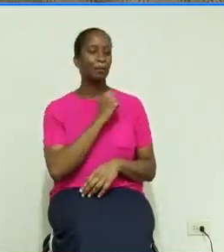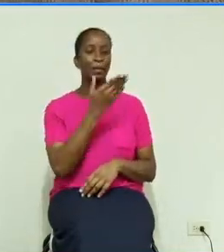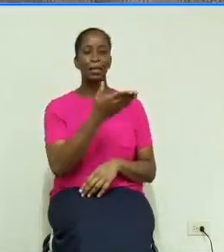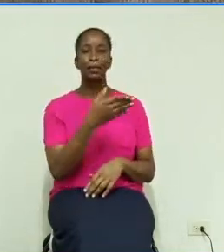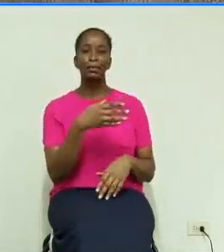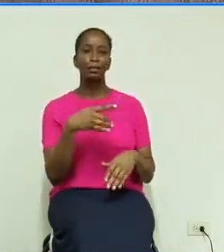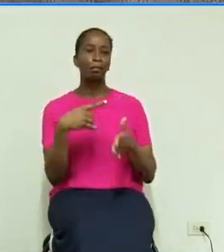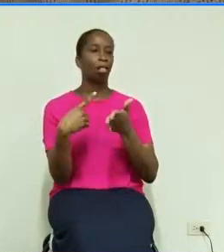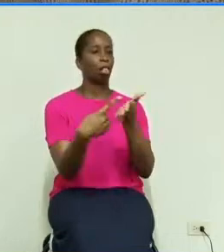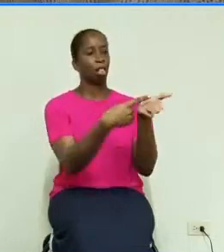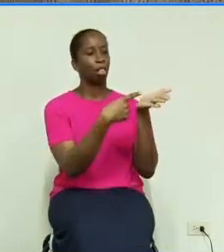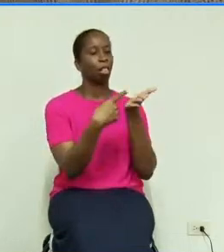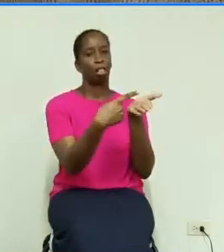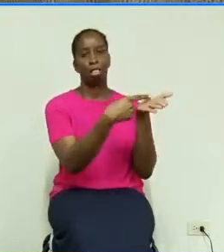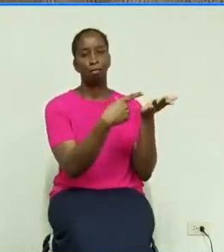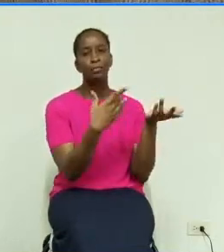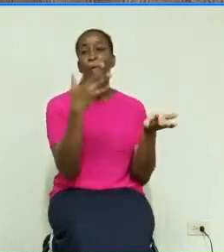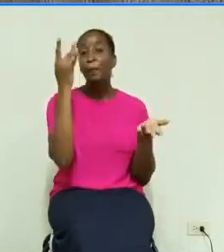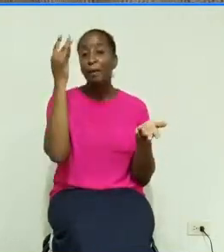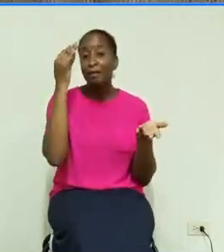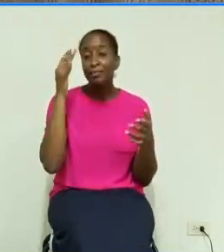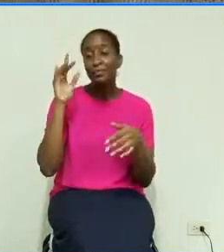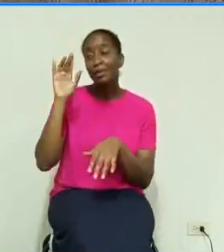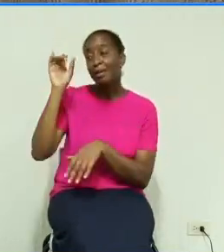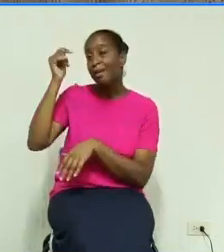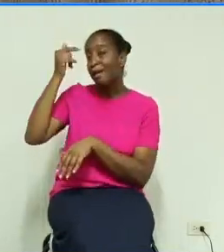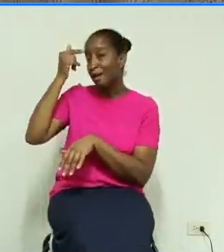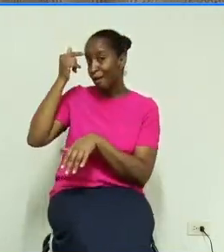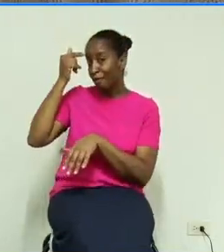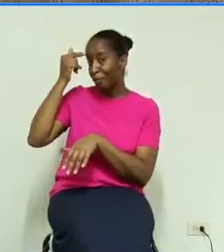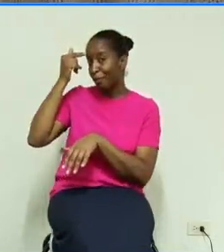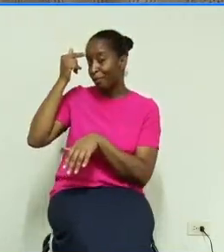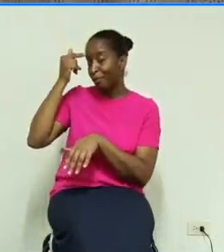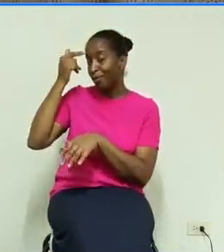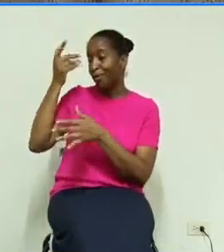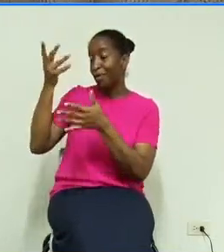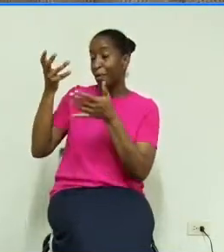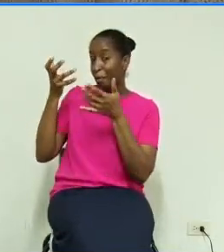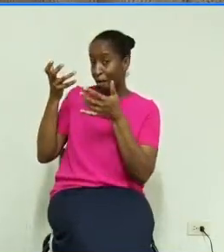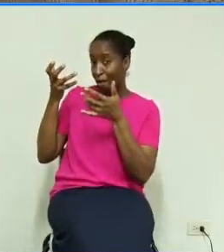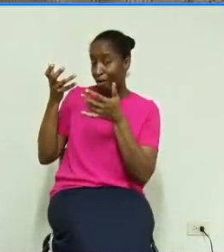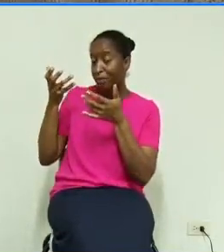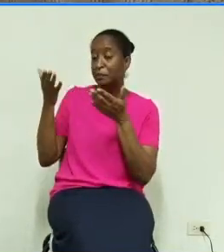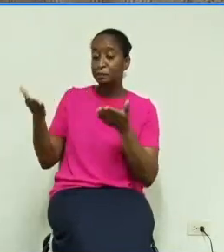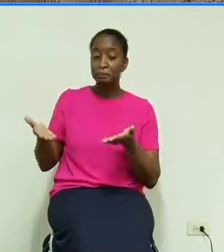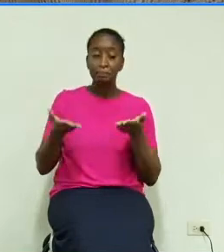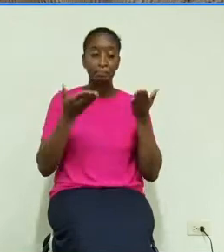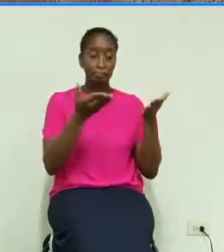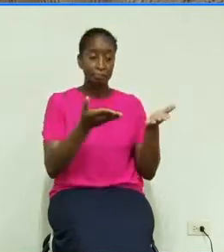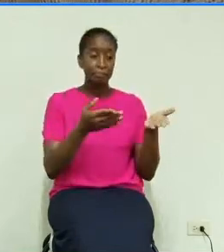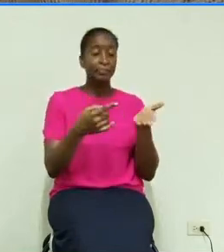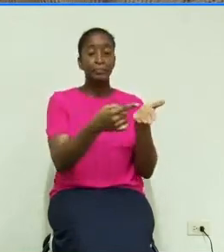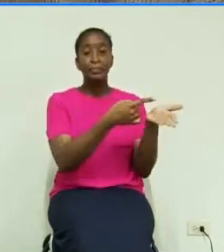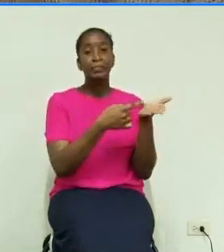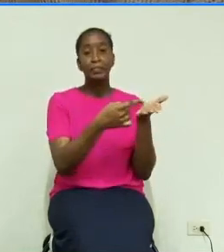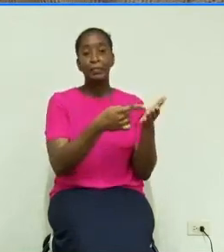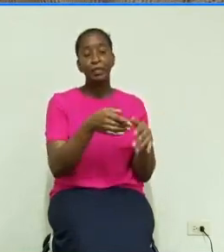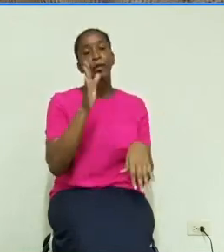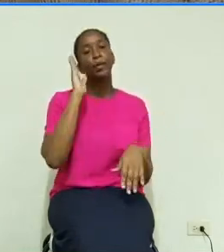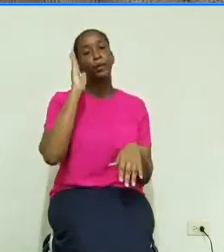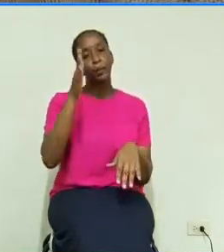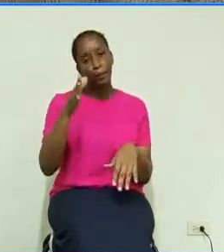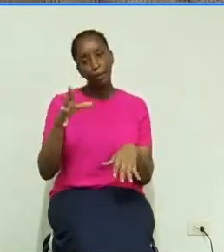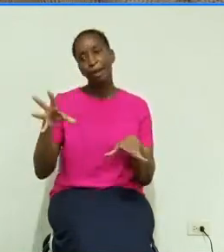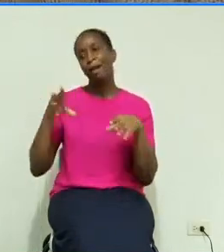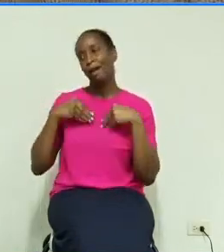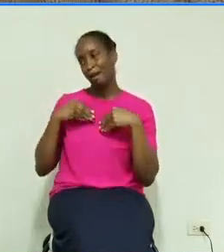government sends up usually goes, and that's the case, except once all members are in their seats, that's the case, except